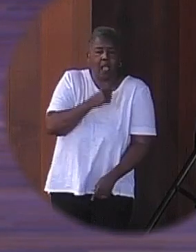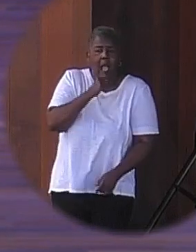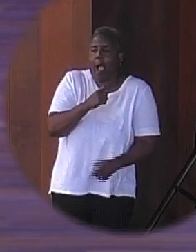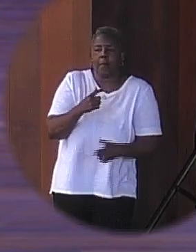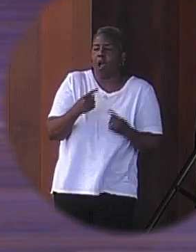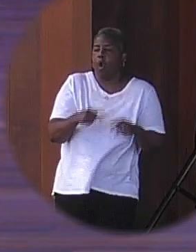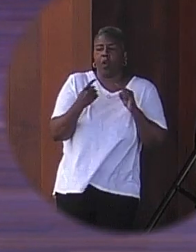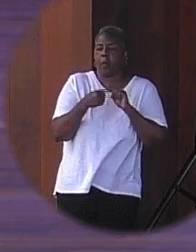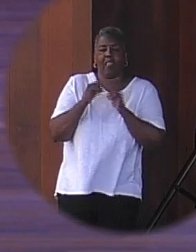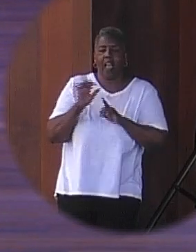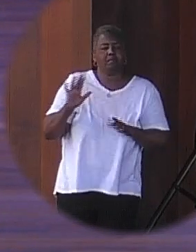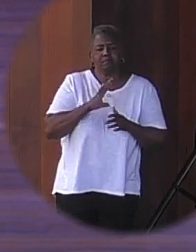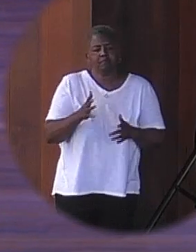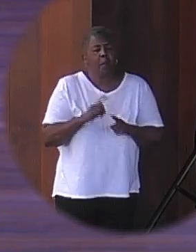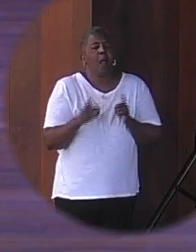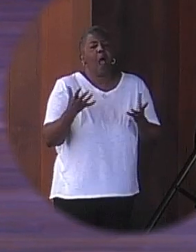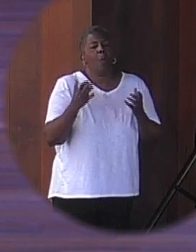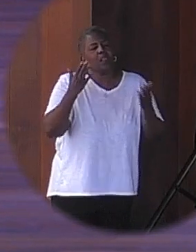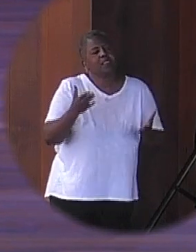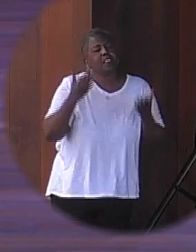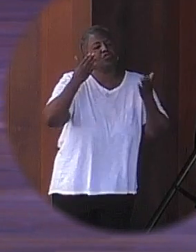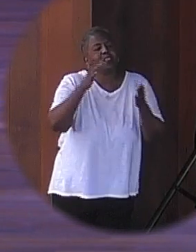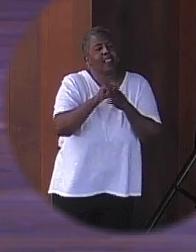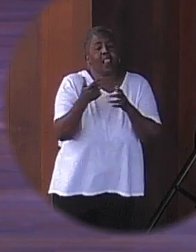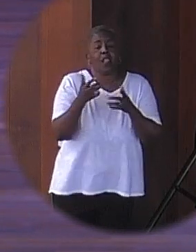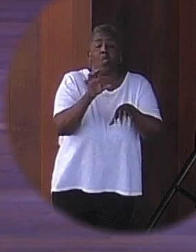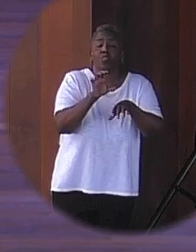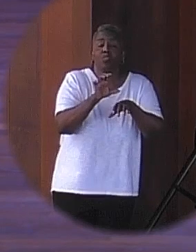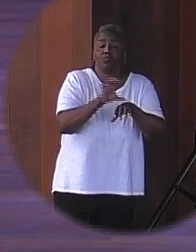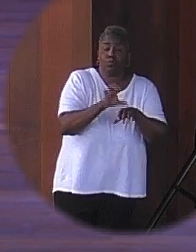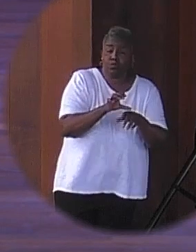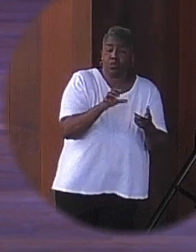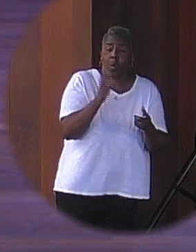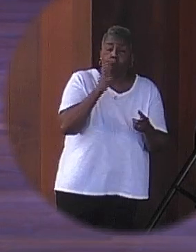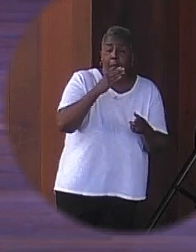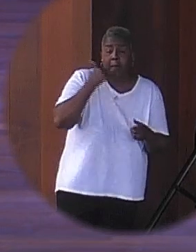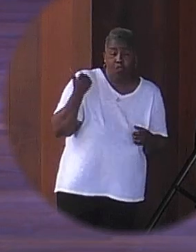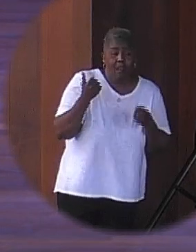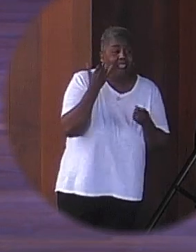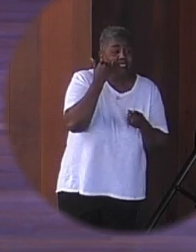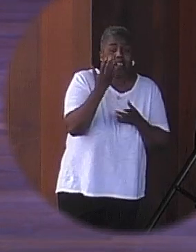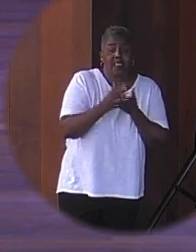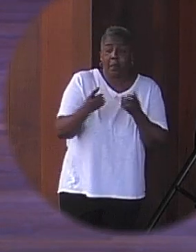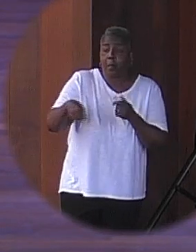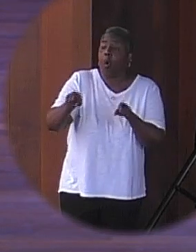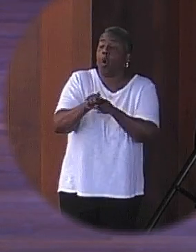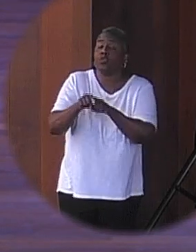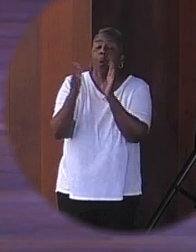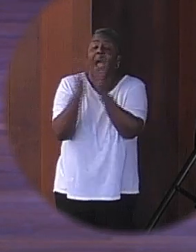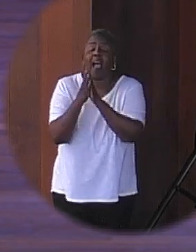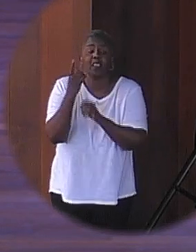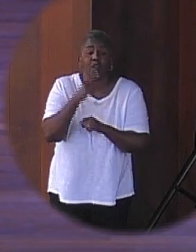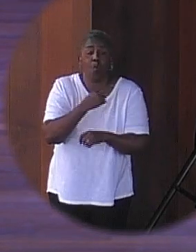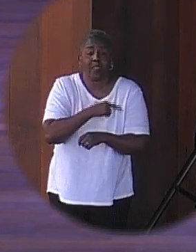that. But I would suggest that the body of Christ would fare better if some of them also asked